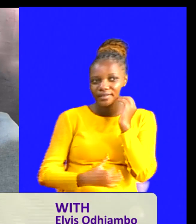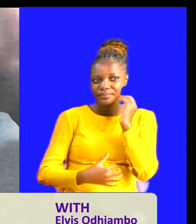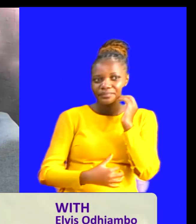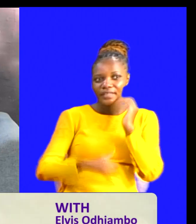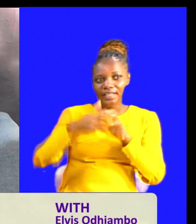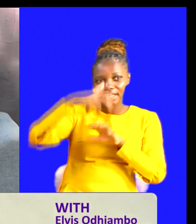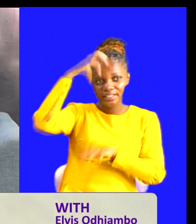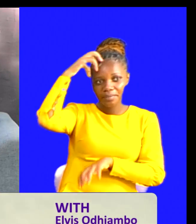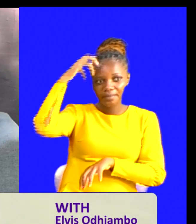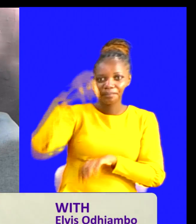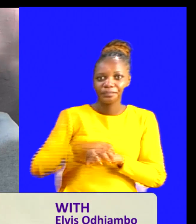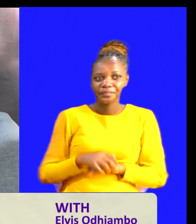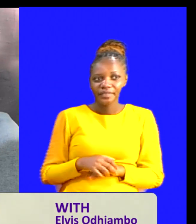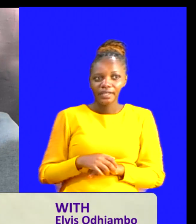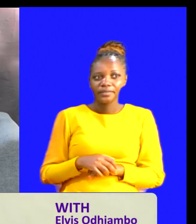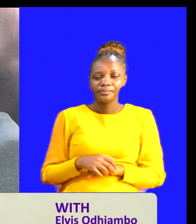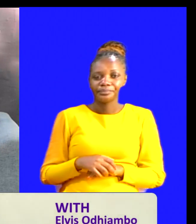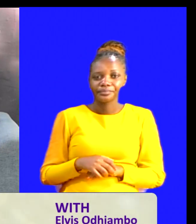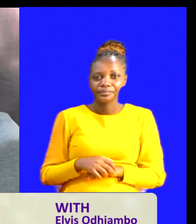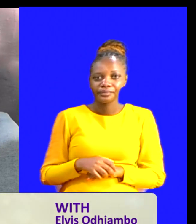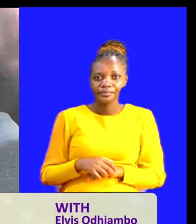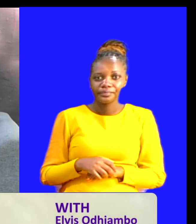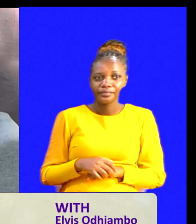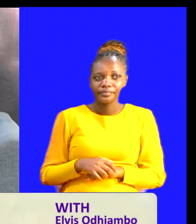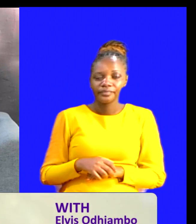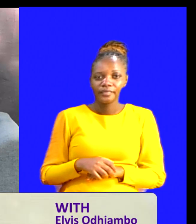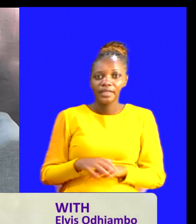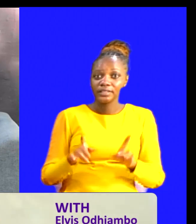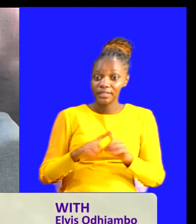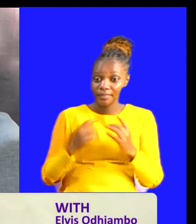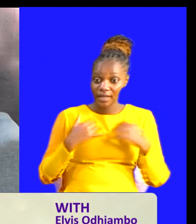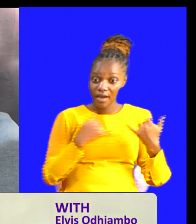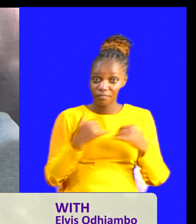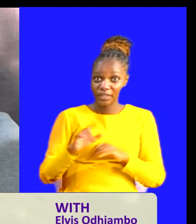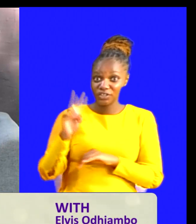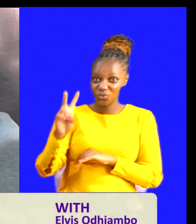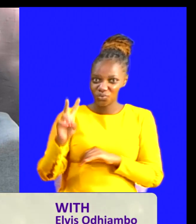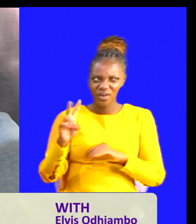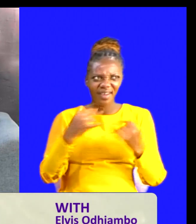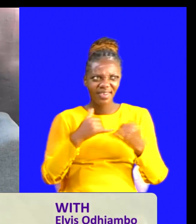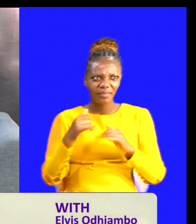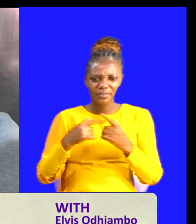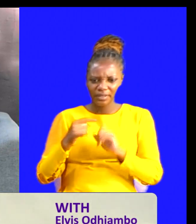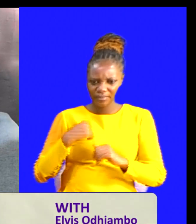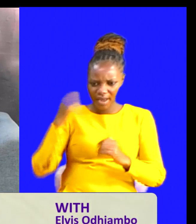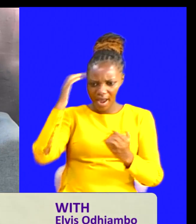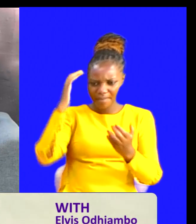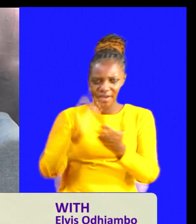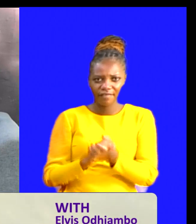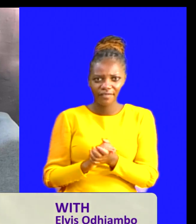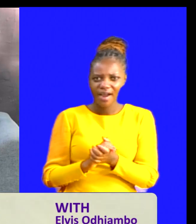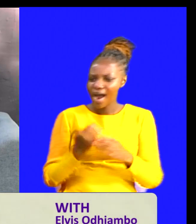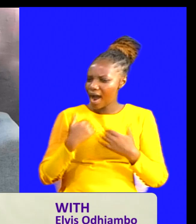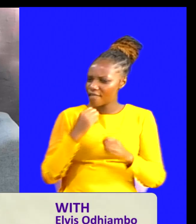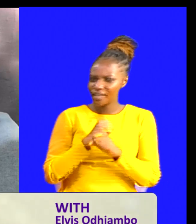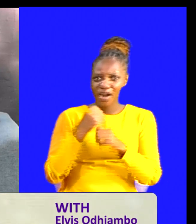at statistically where they are right now at the table. They have played 2 games, I believe, but they have not done really